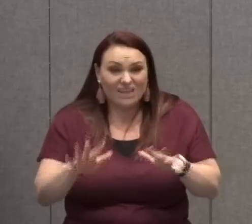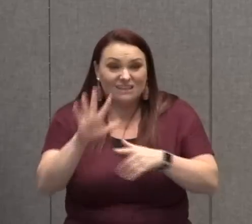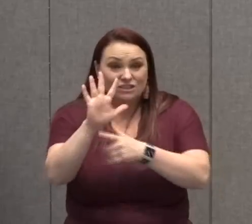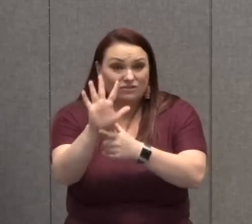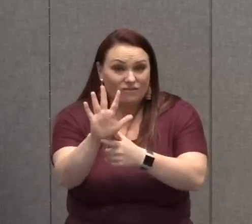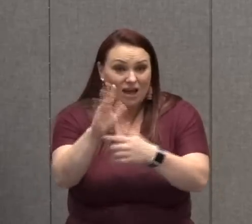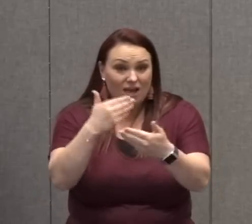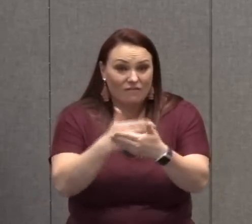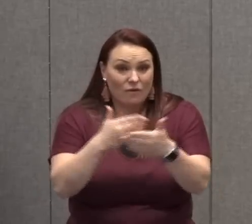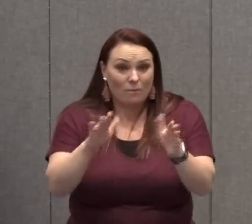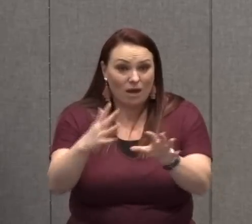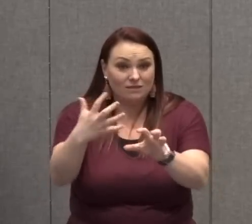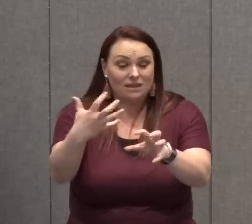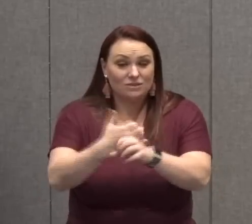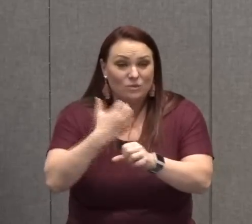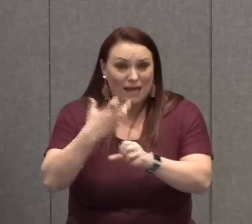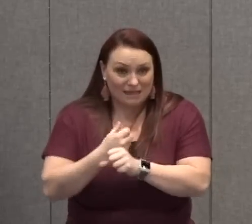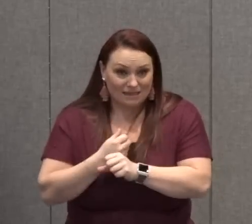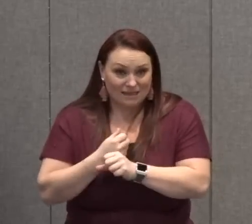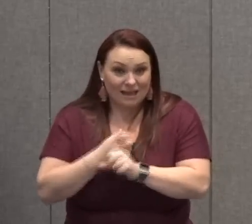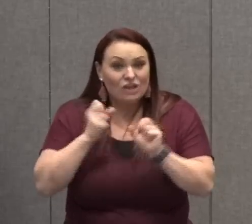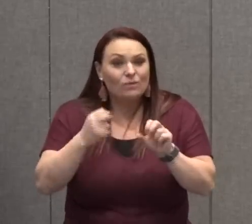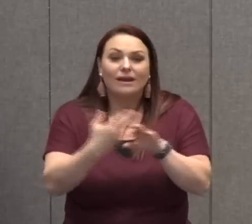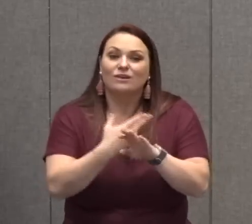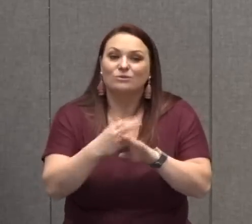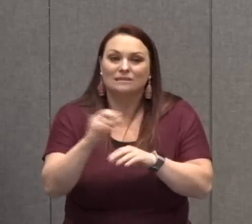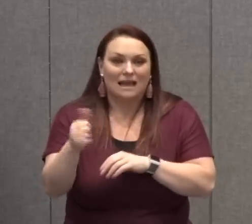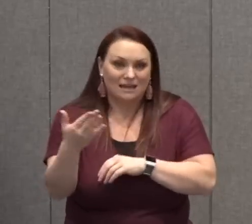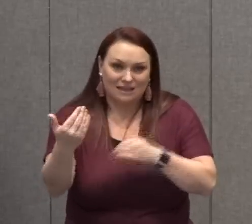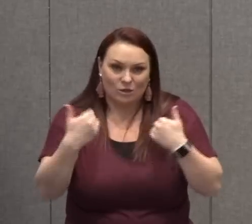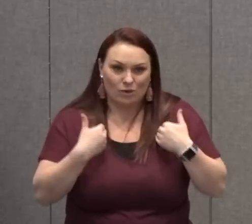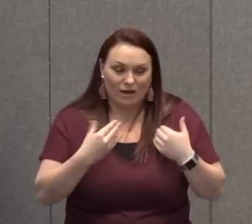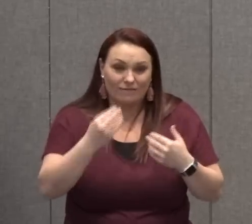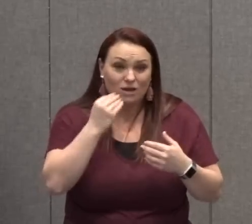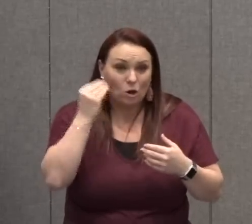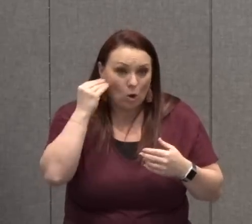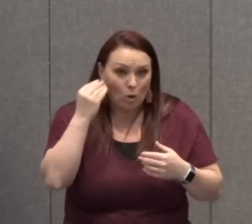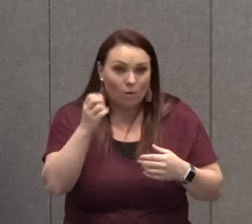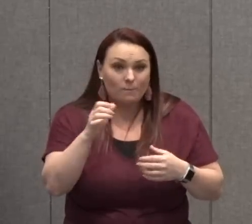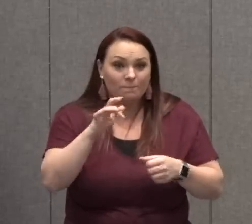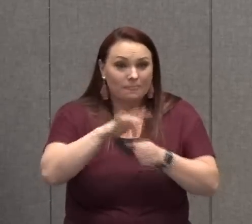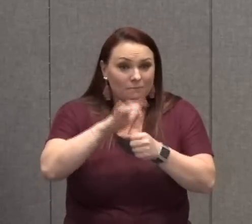yeah you can use anything you have at home maybe soda tabs erasers